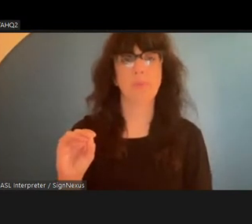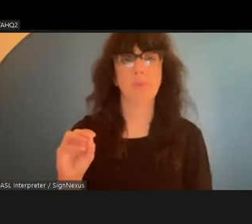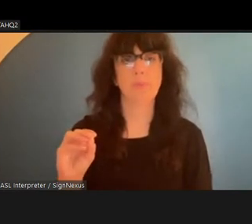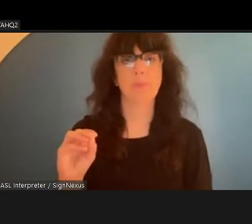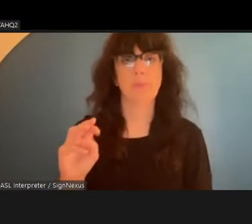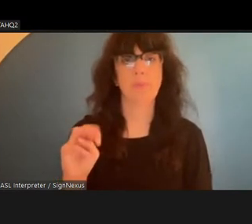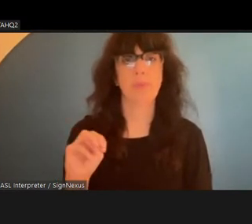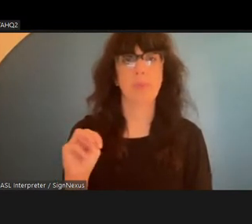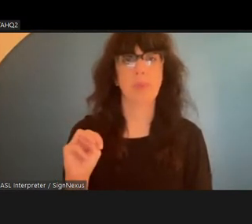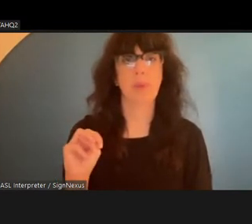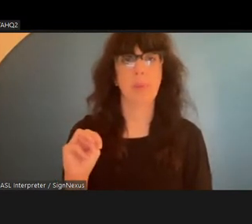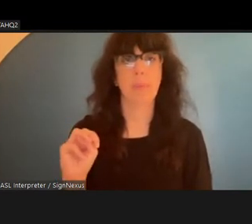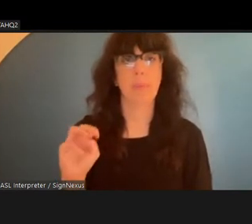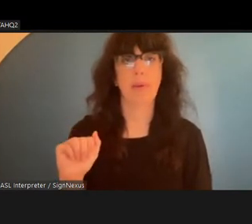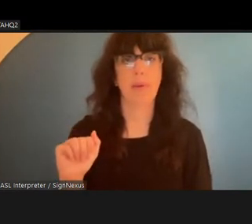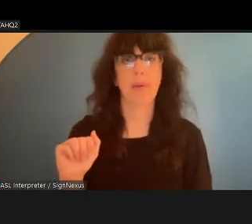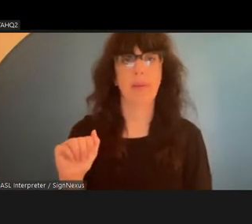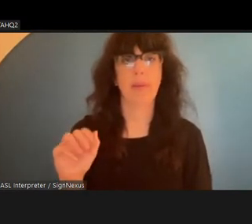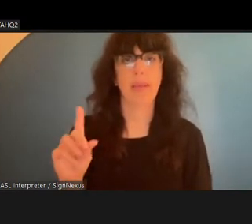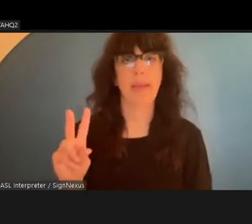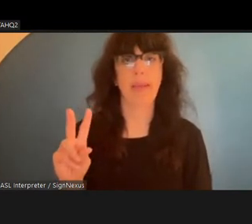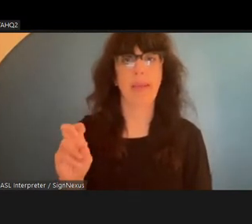michael adler